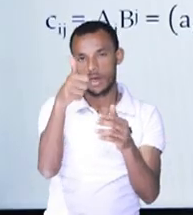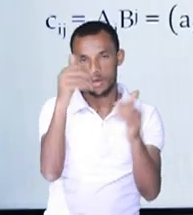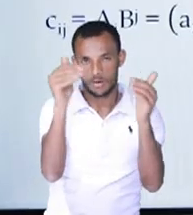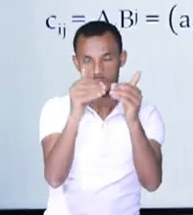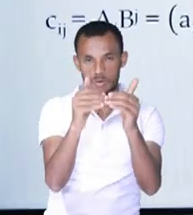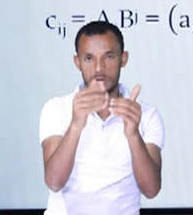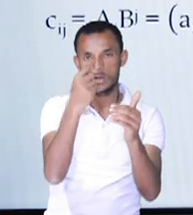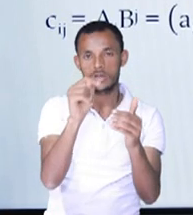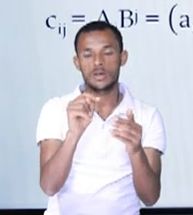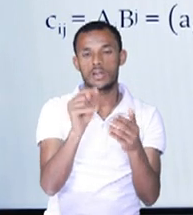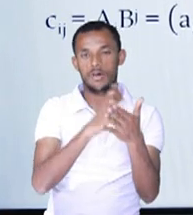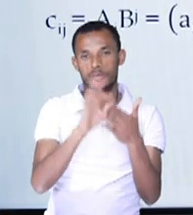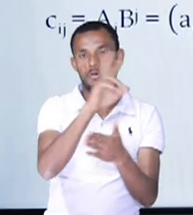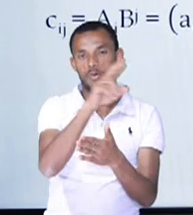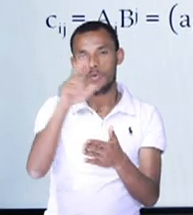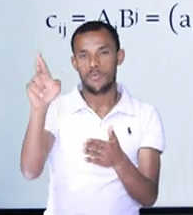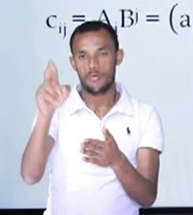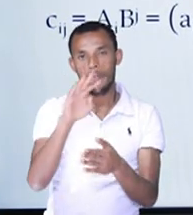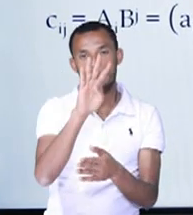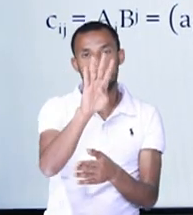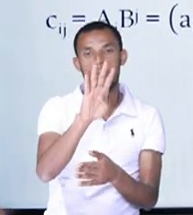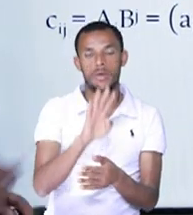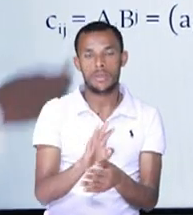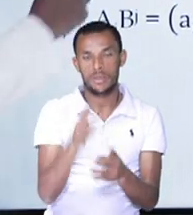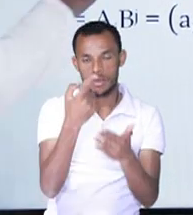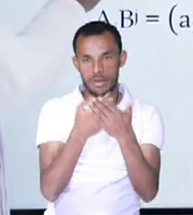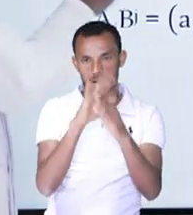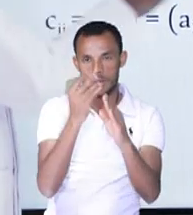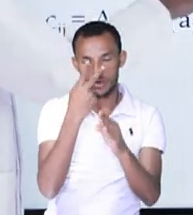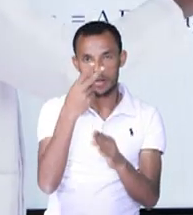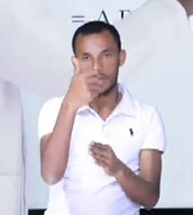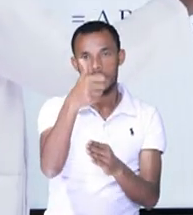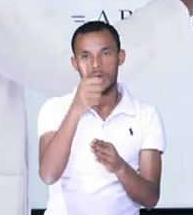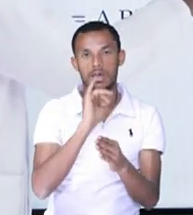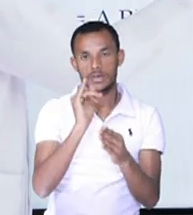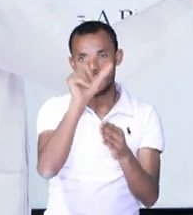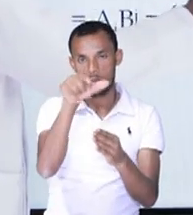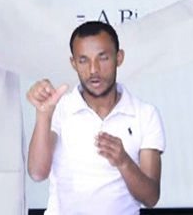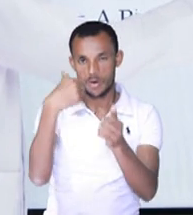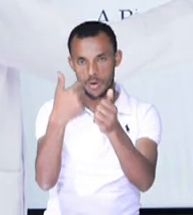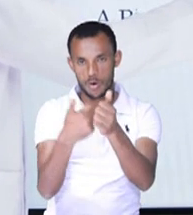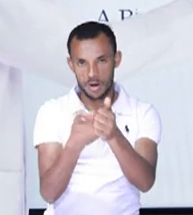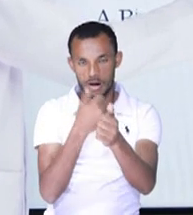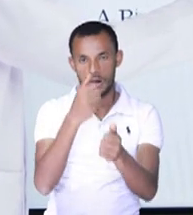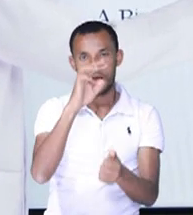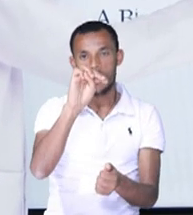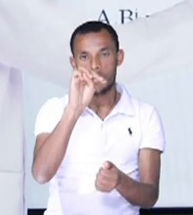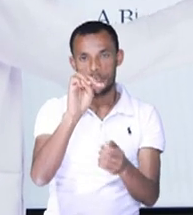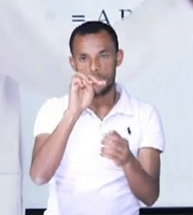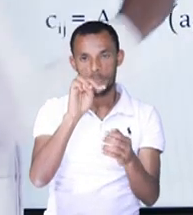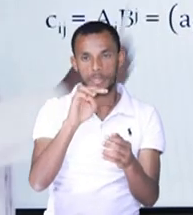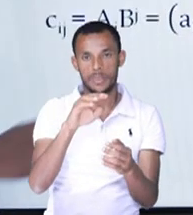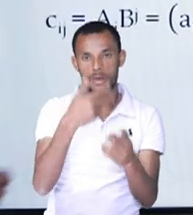of rows of the second matrix B. Here, A is a matrix with order M by P, so